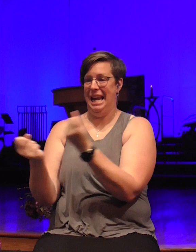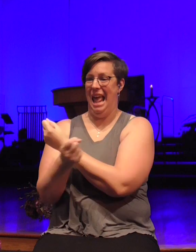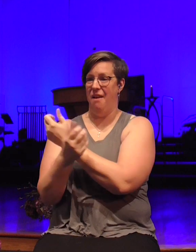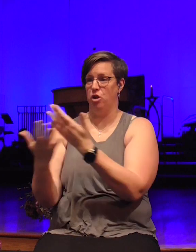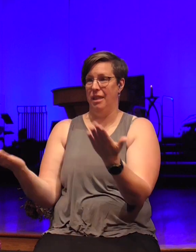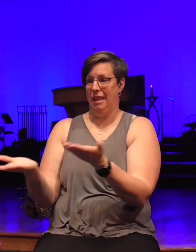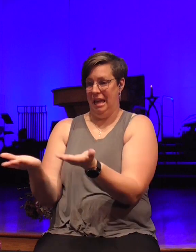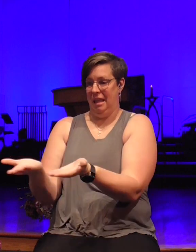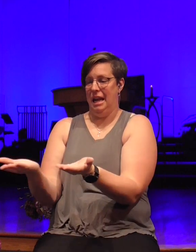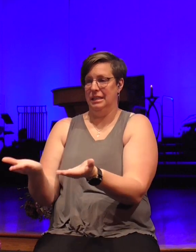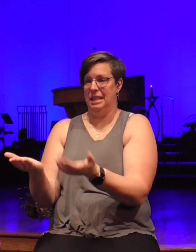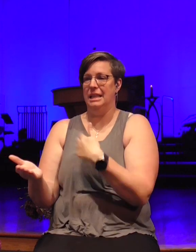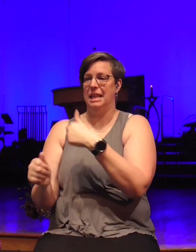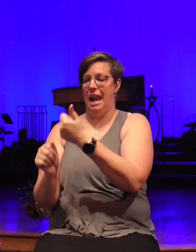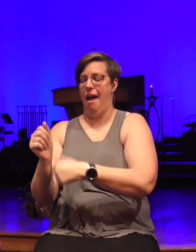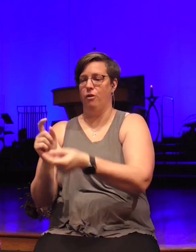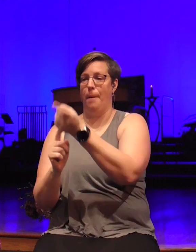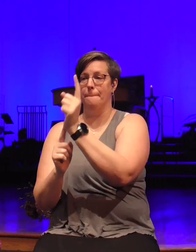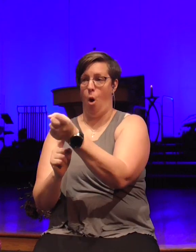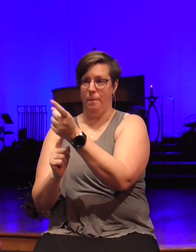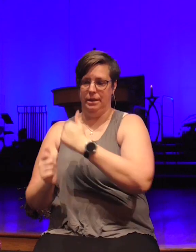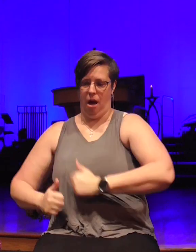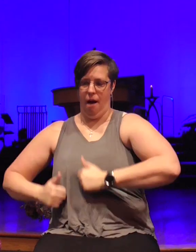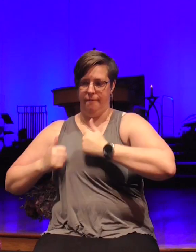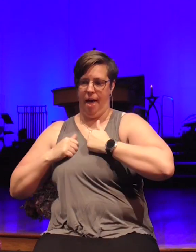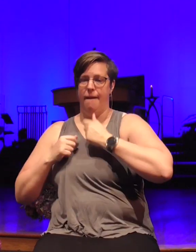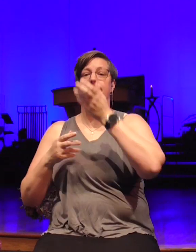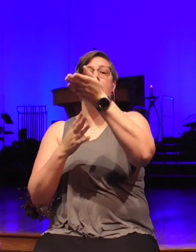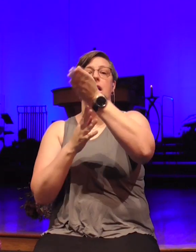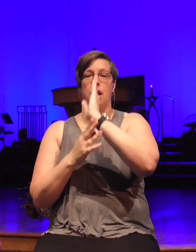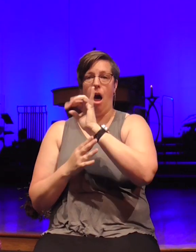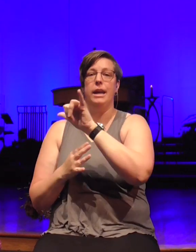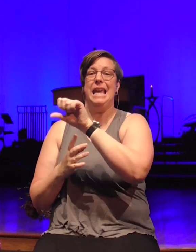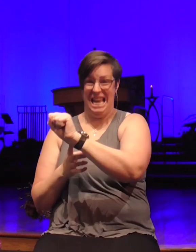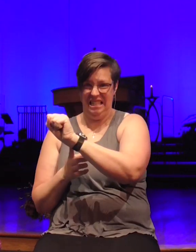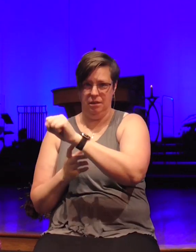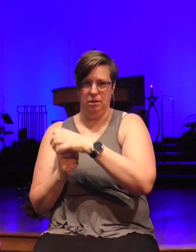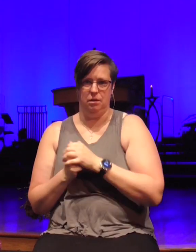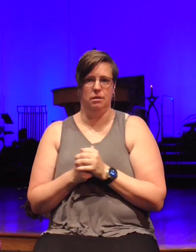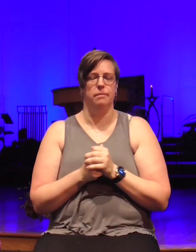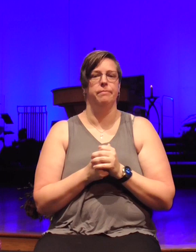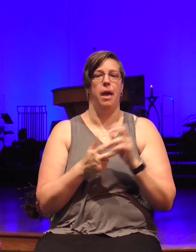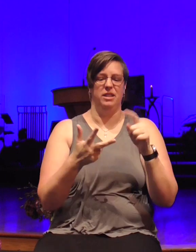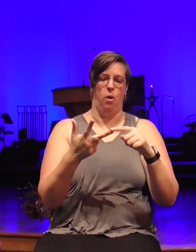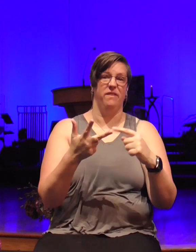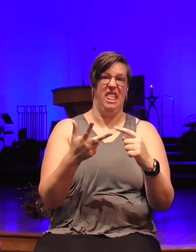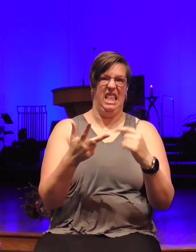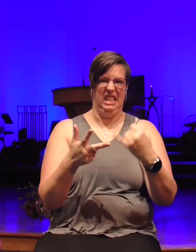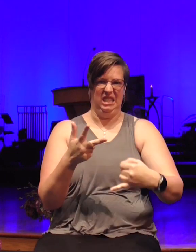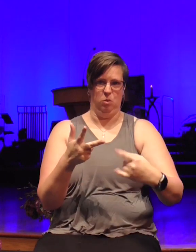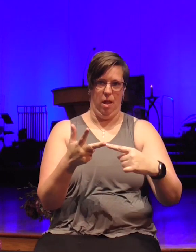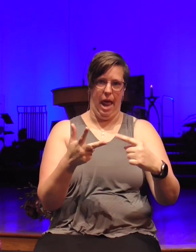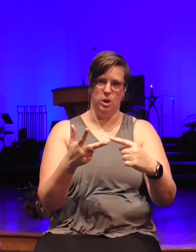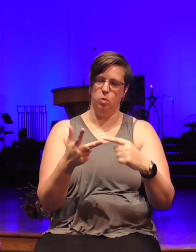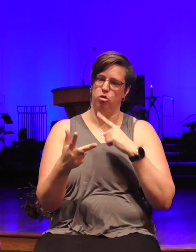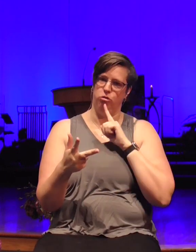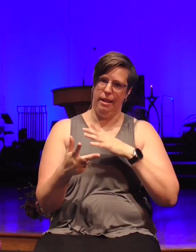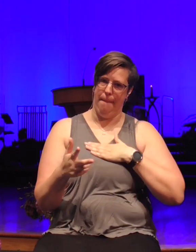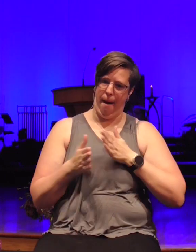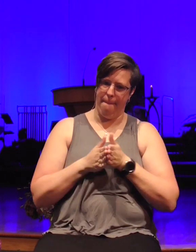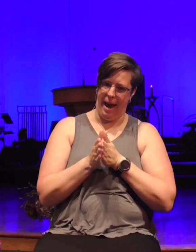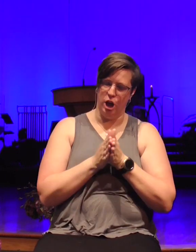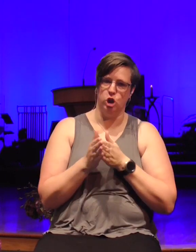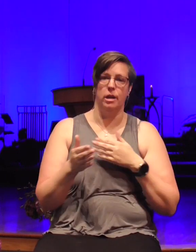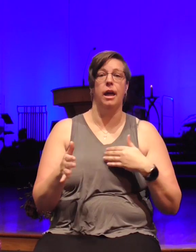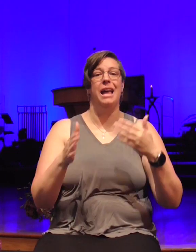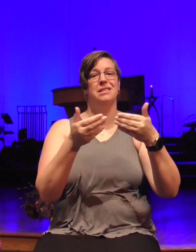exists, and in every moment of my life, God is. But the last one that really I have passion about is, divided